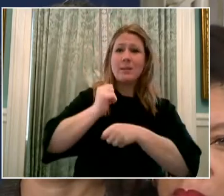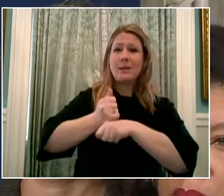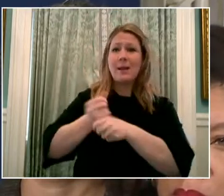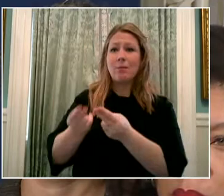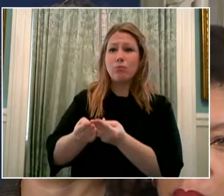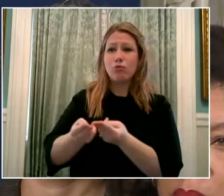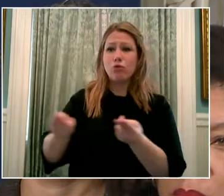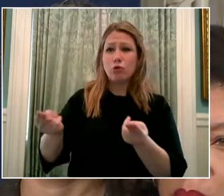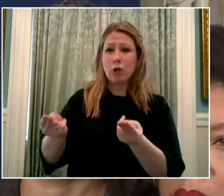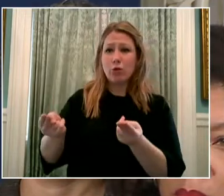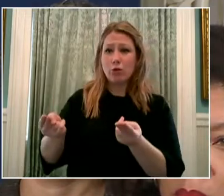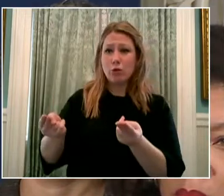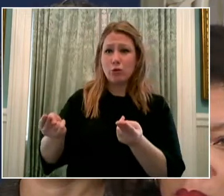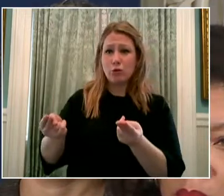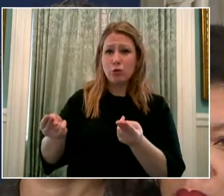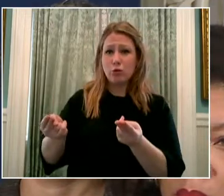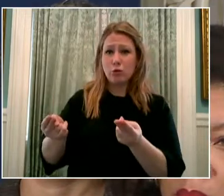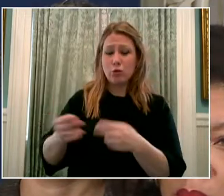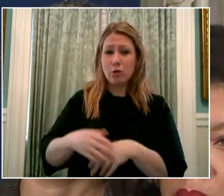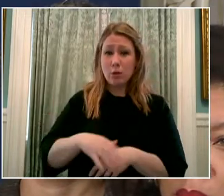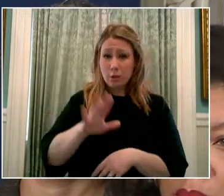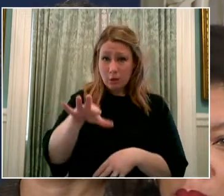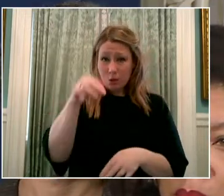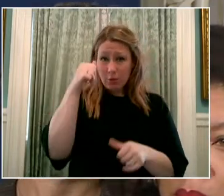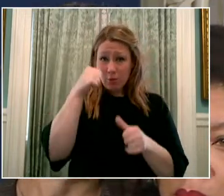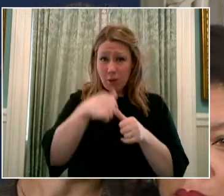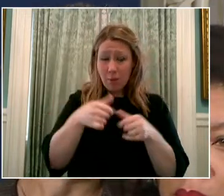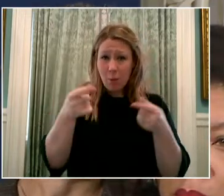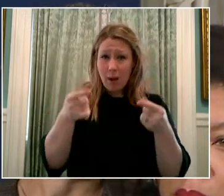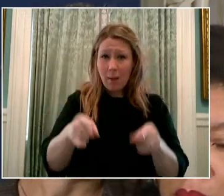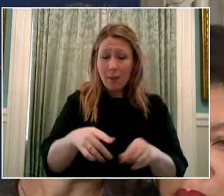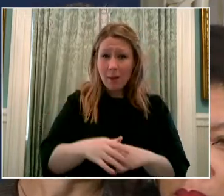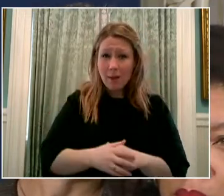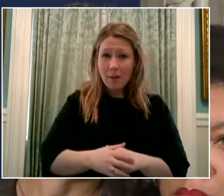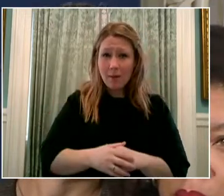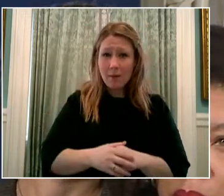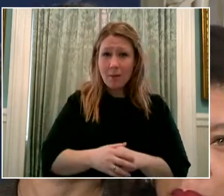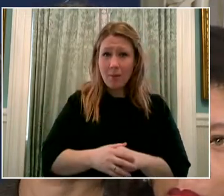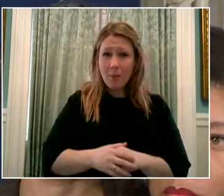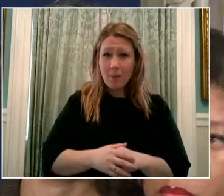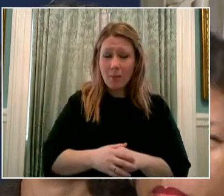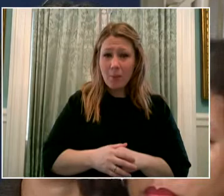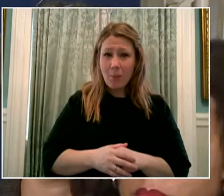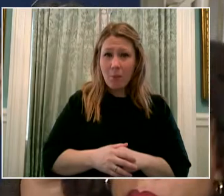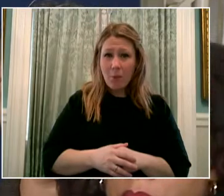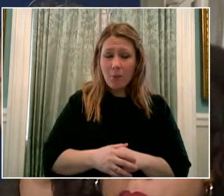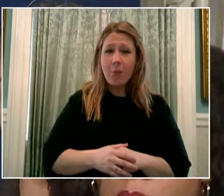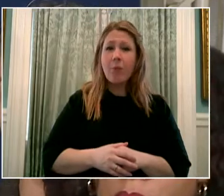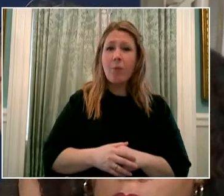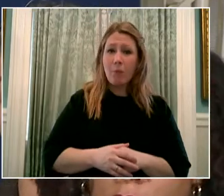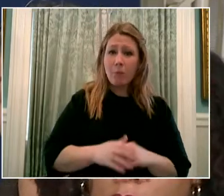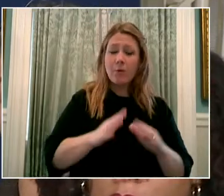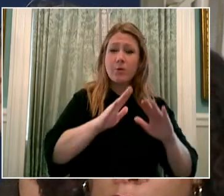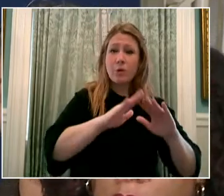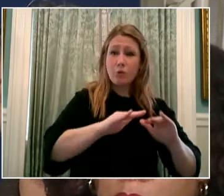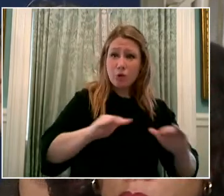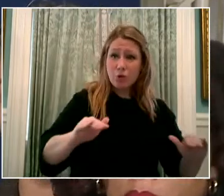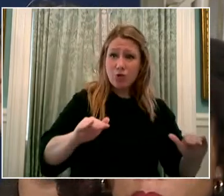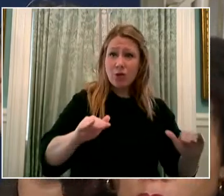settings. And you remember what happened when we did that? And so we're putting children and families in the